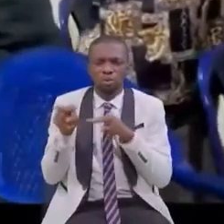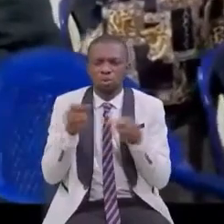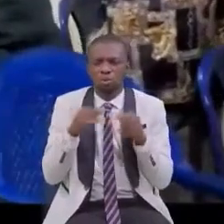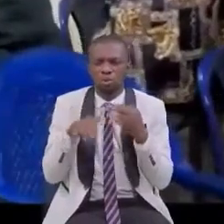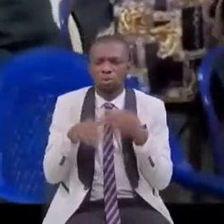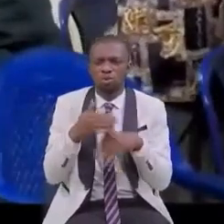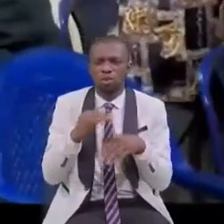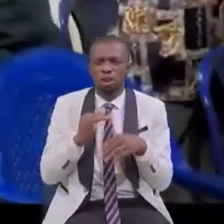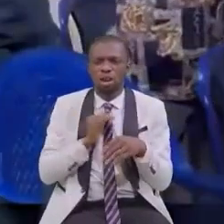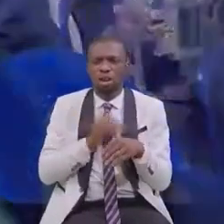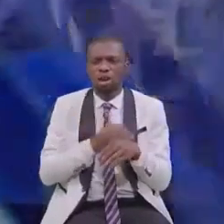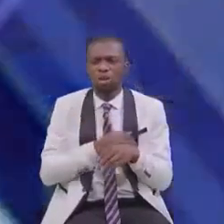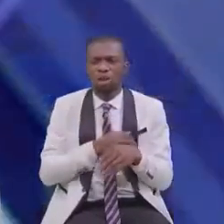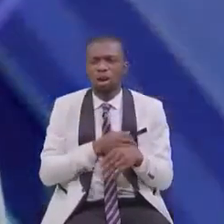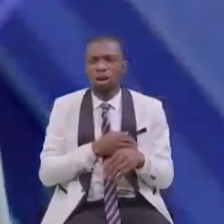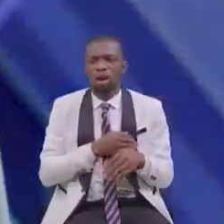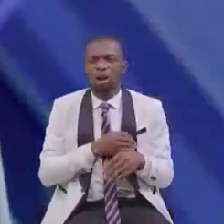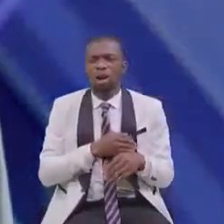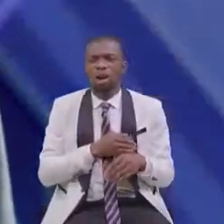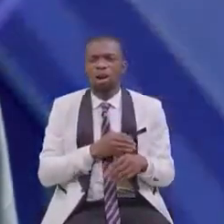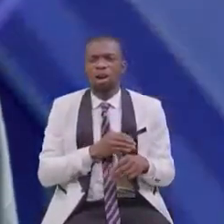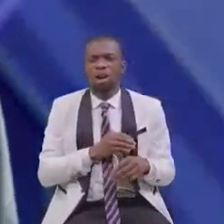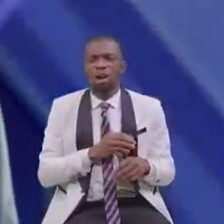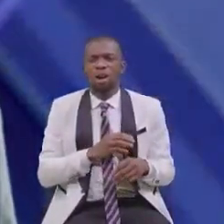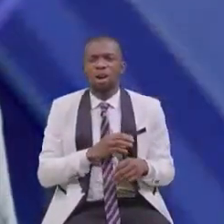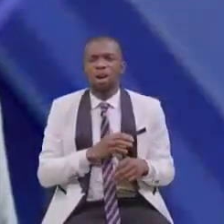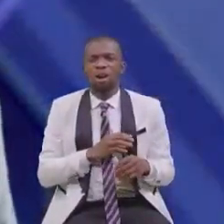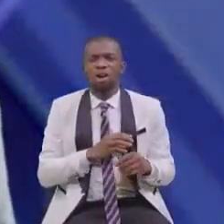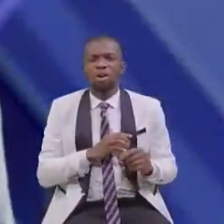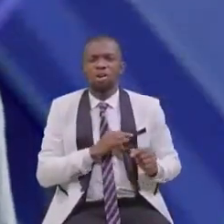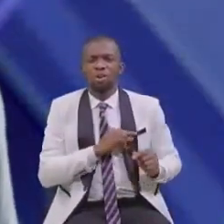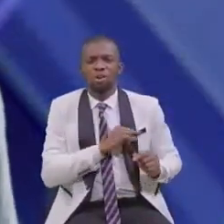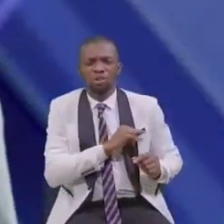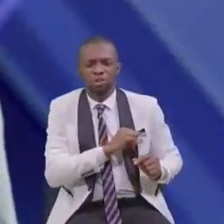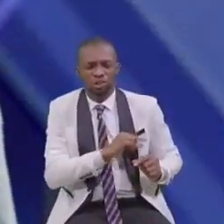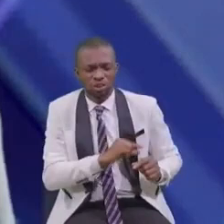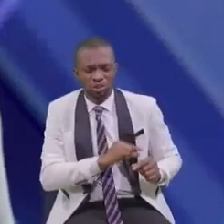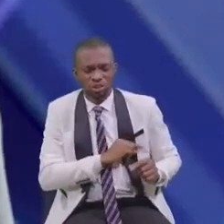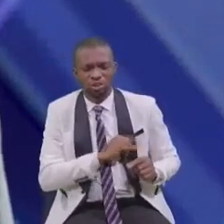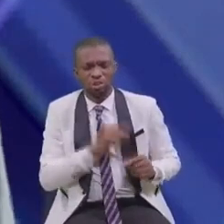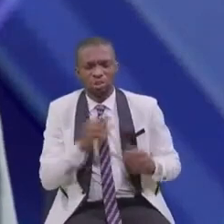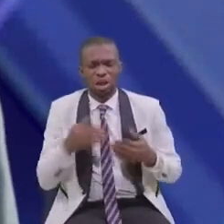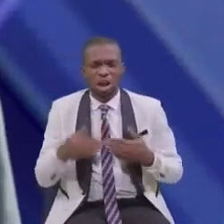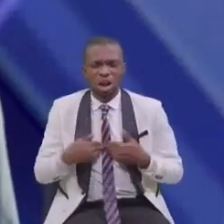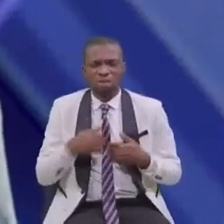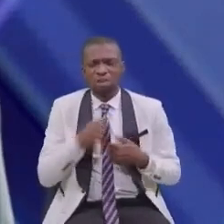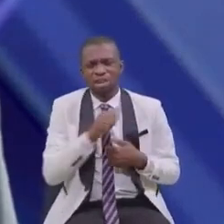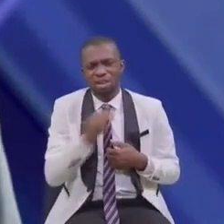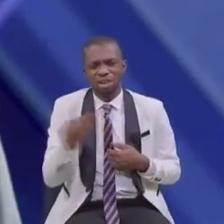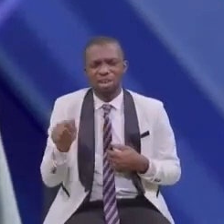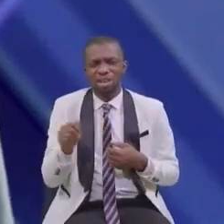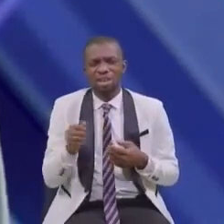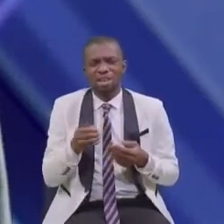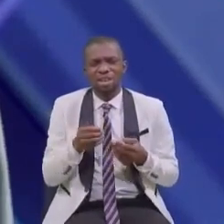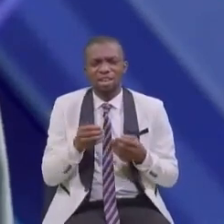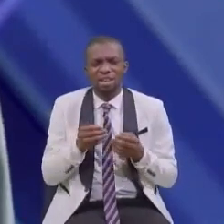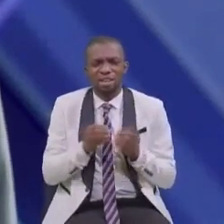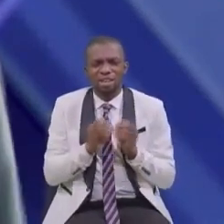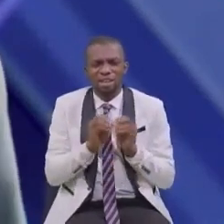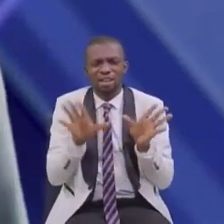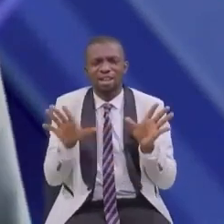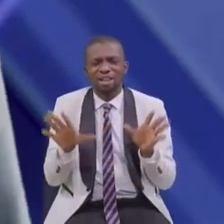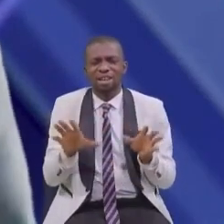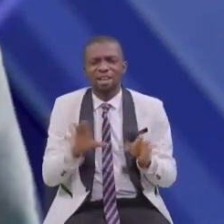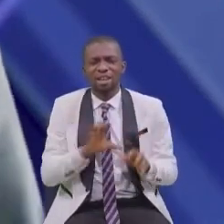over our conscience. You have a clear conscience, void of offense towards God and man. Paul the Apostle